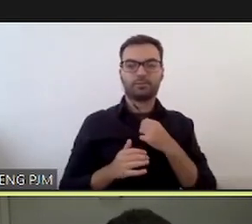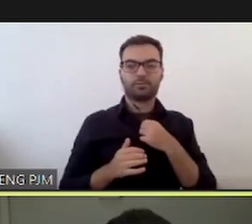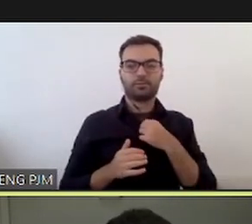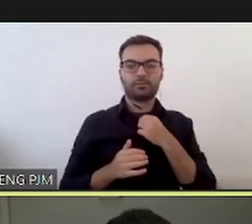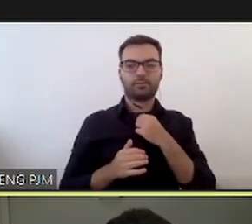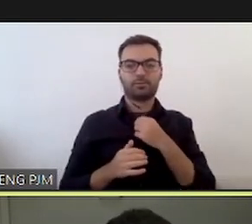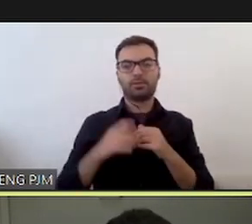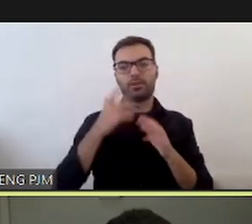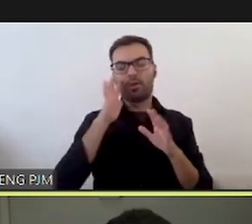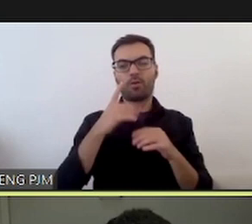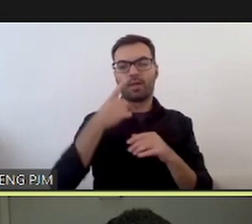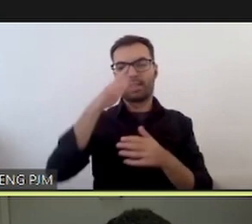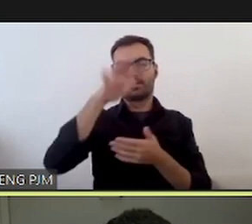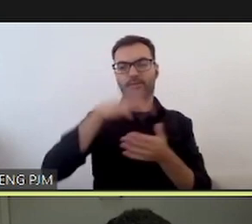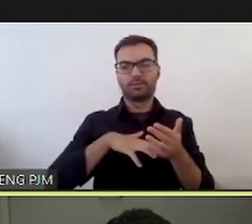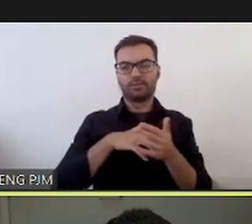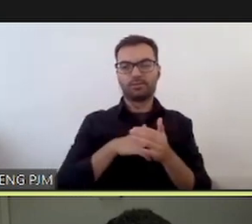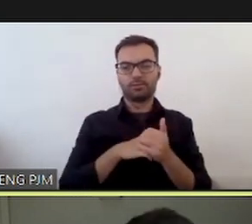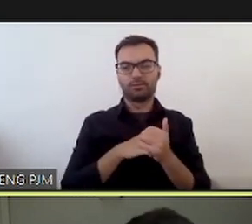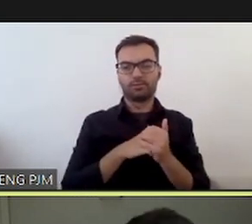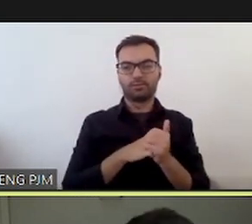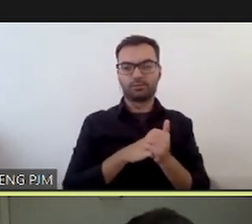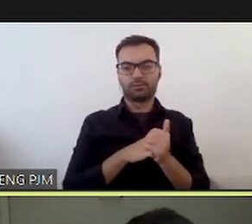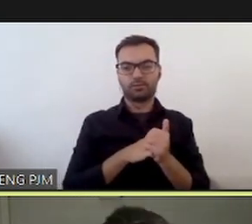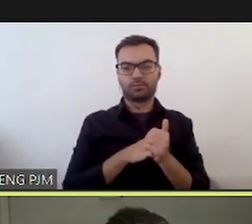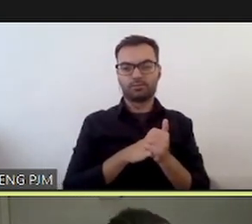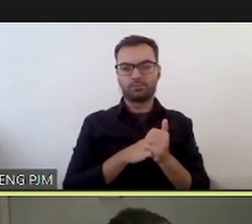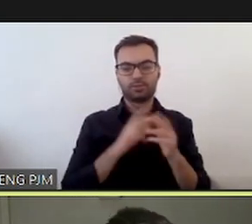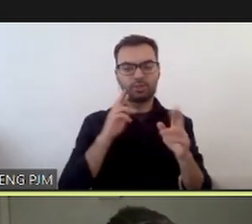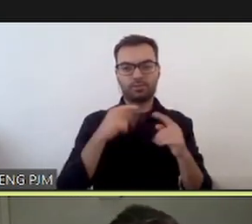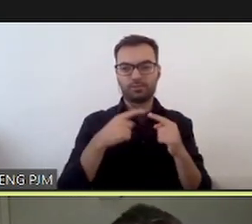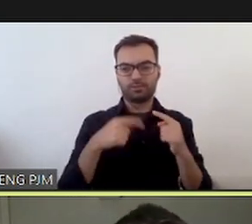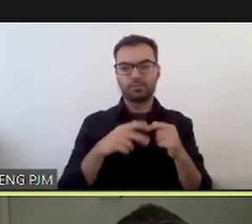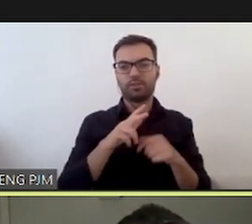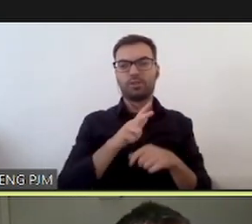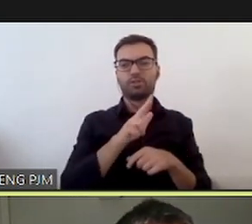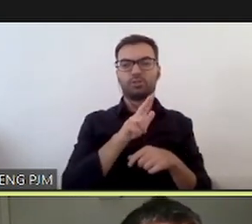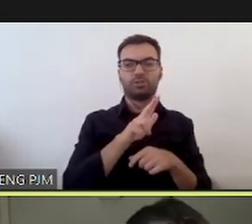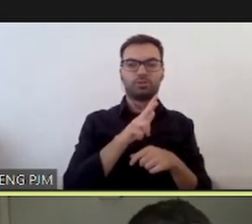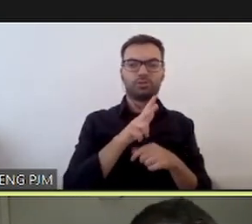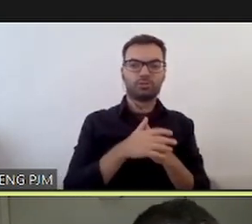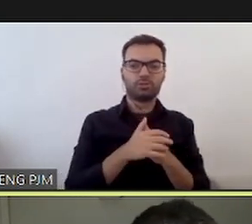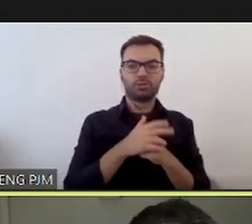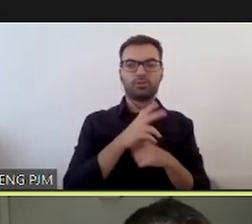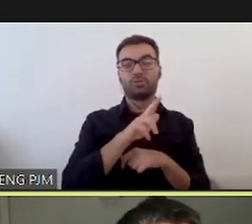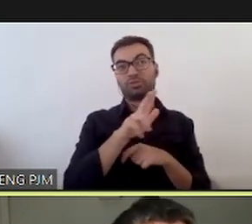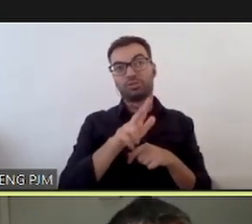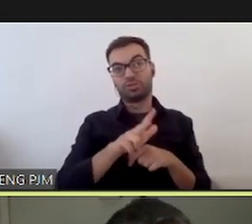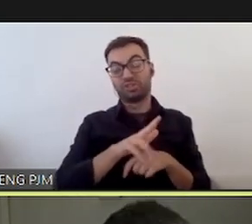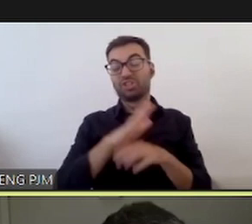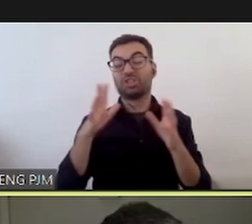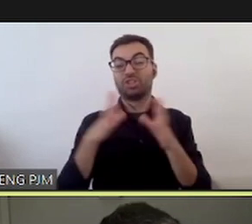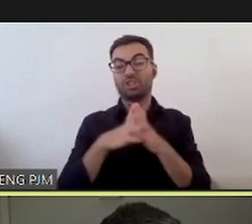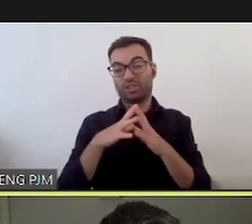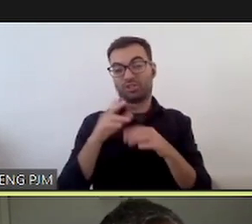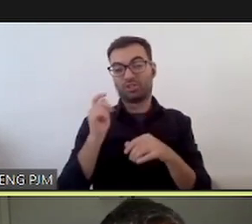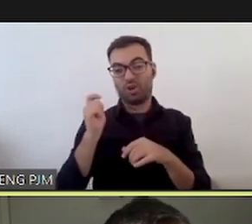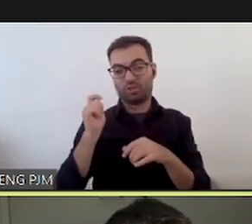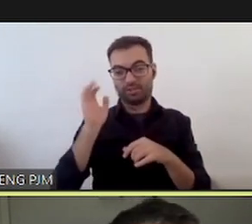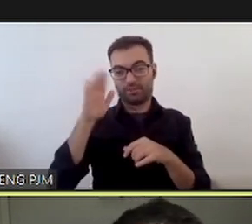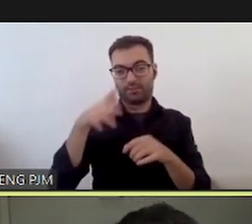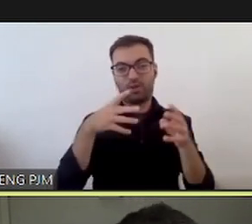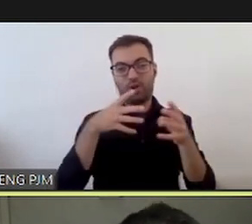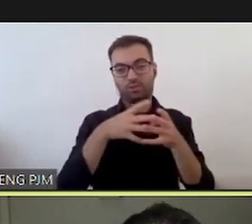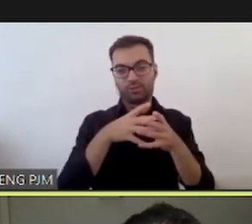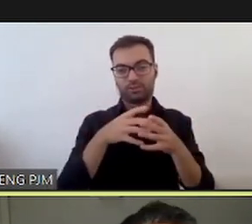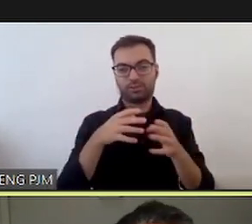page, it takes from 3 to even 10 hours to validate in terms